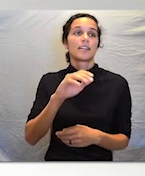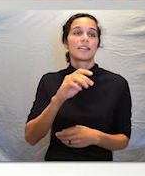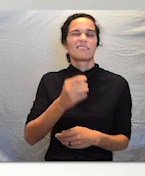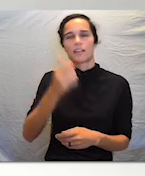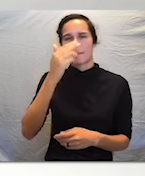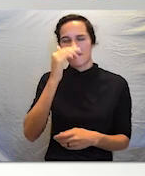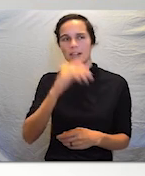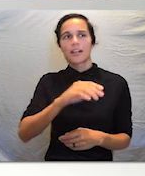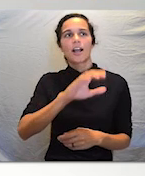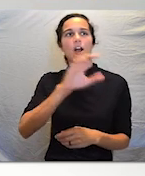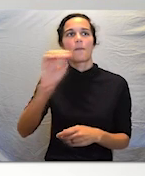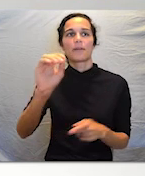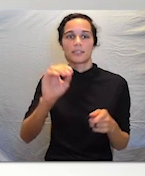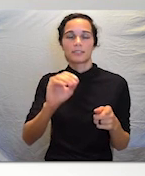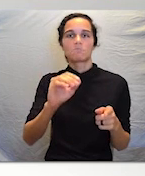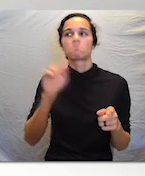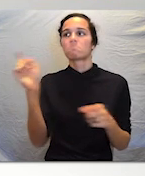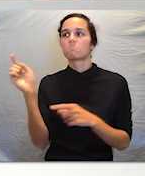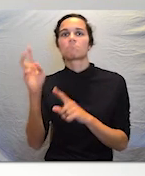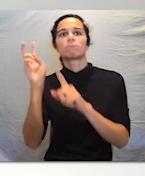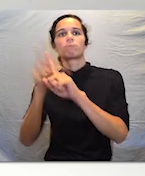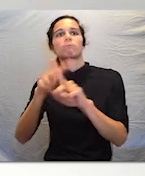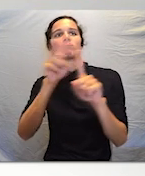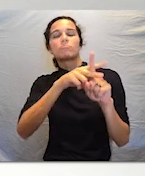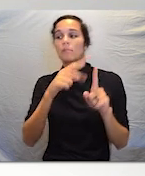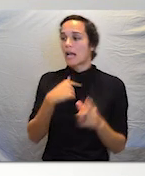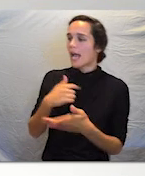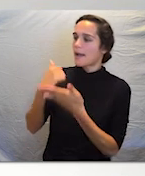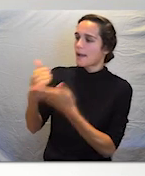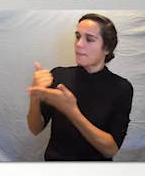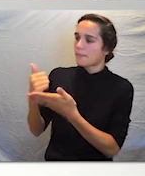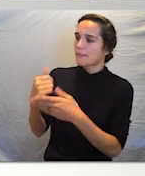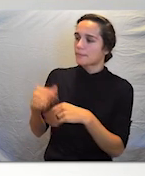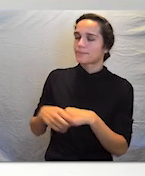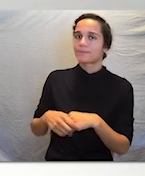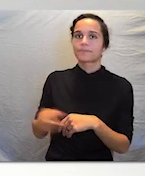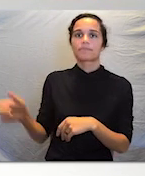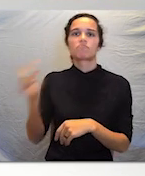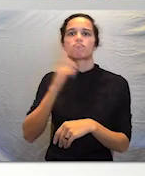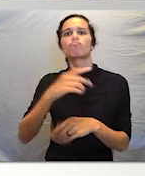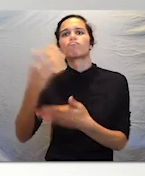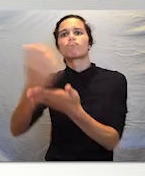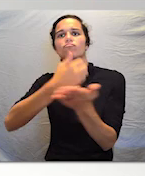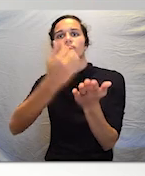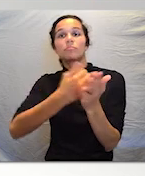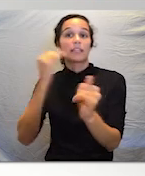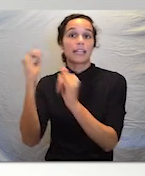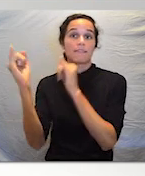I help him apply for jobs, and he gets interviews left and right